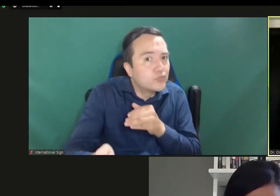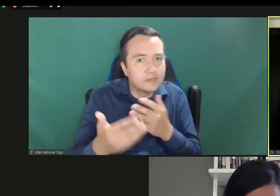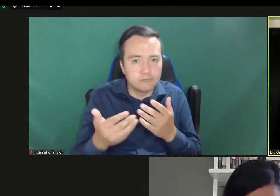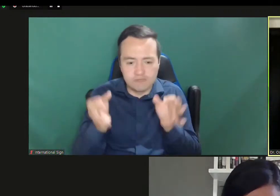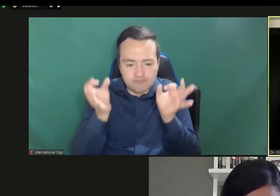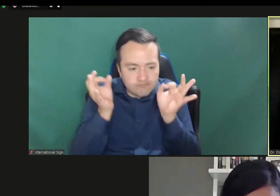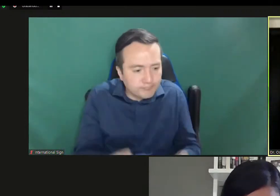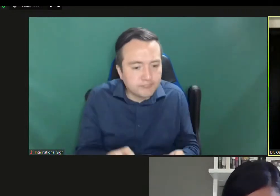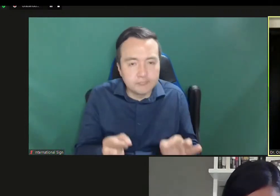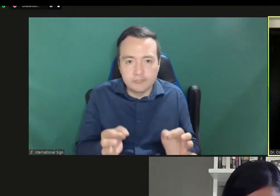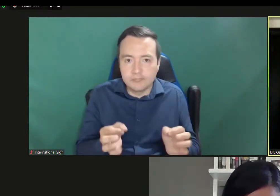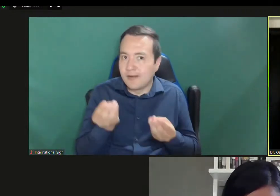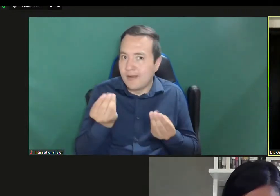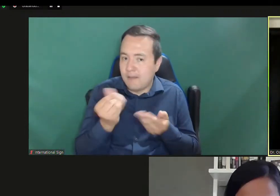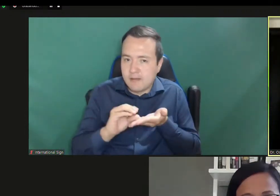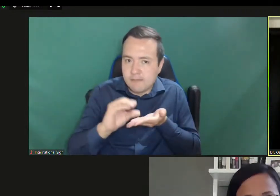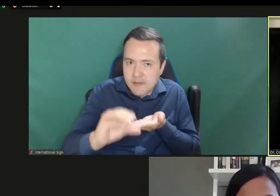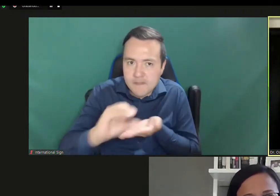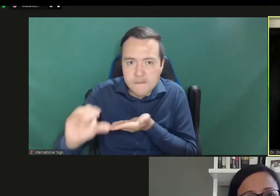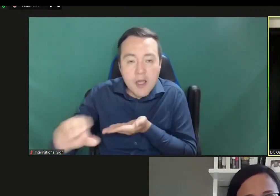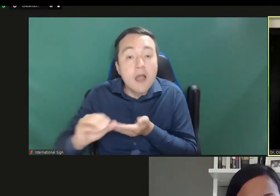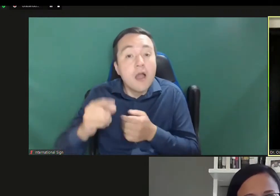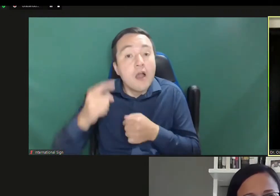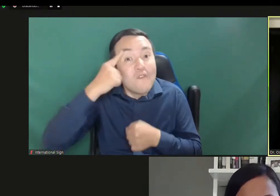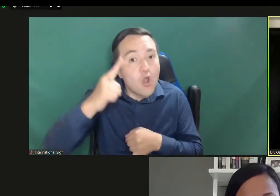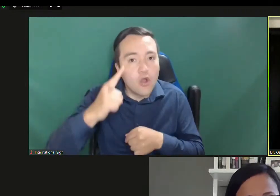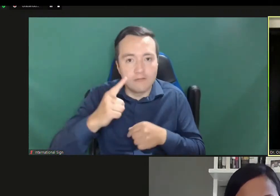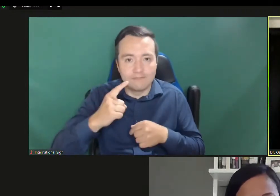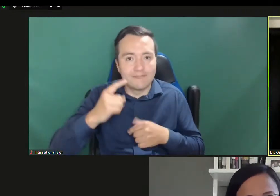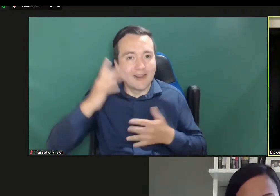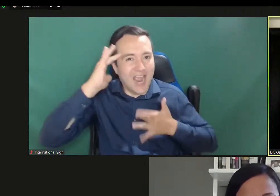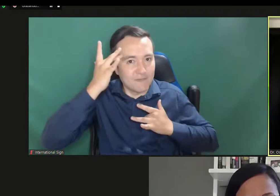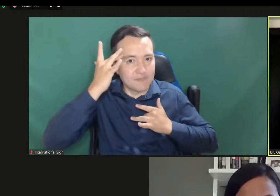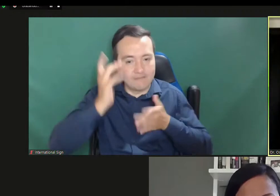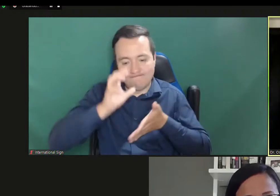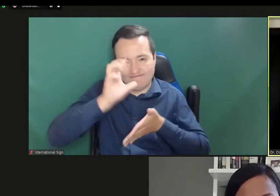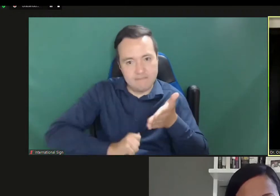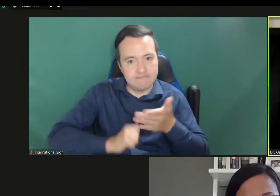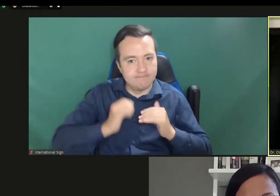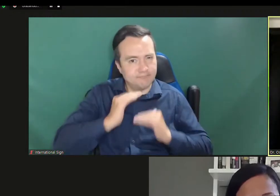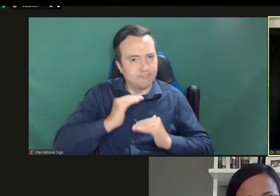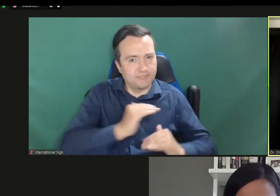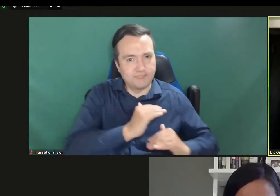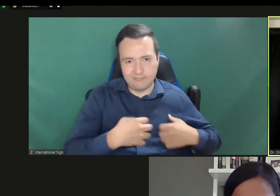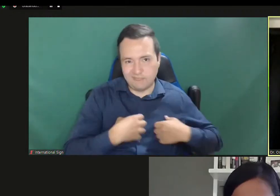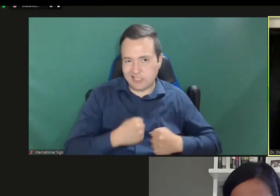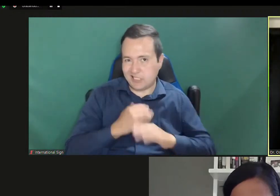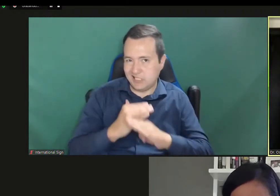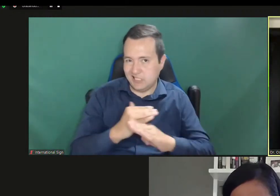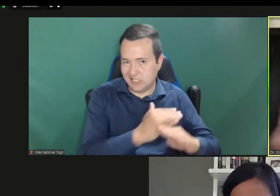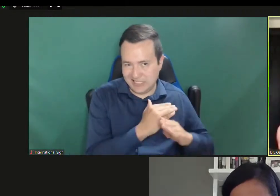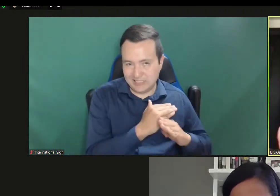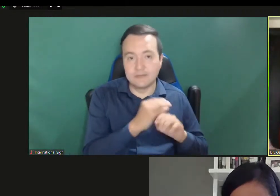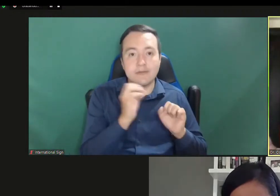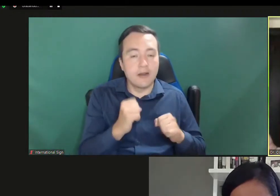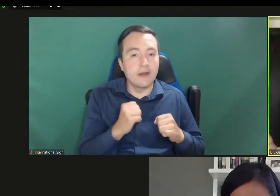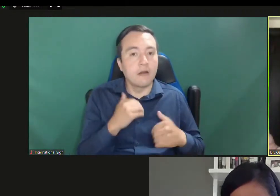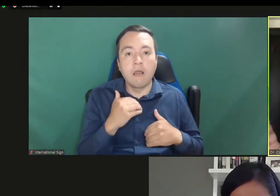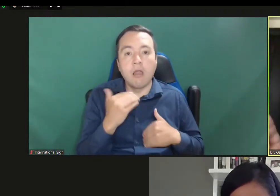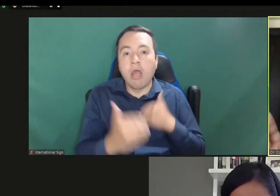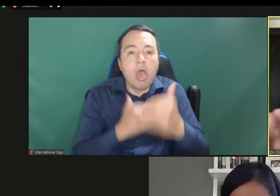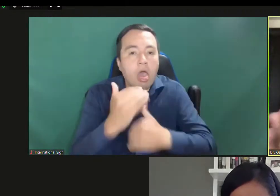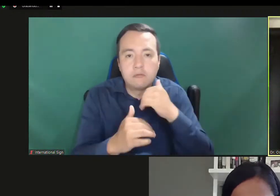context, there's an emphasis in investing in disease prevention, public health, regulatory measures to